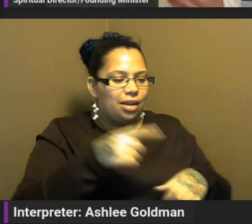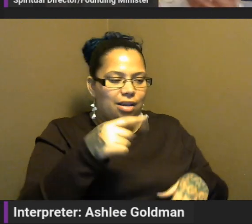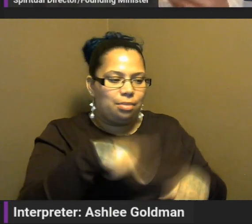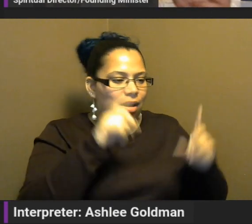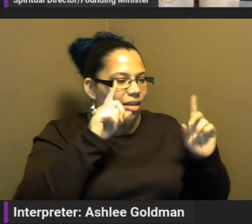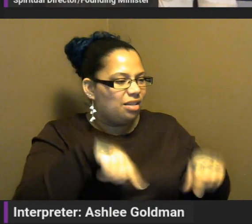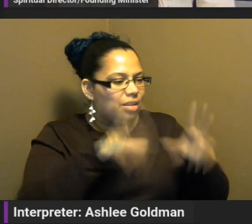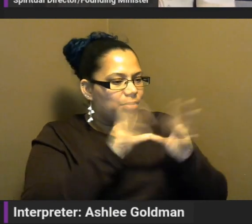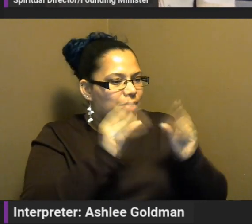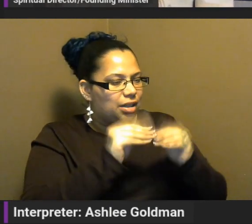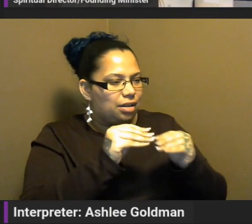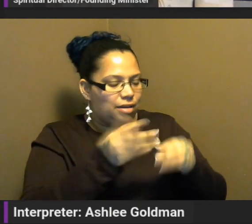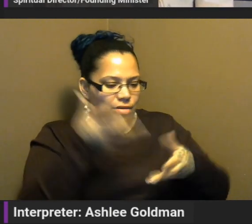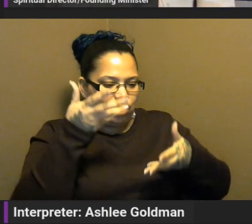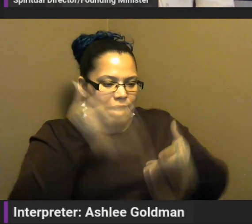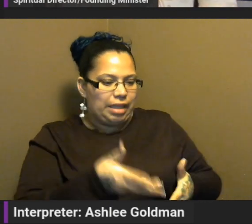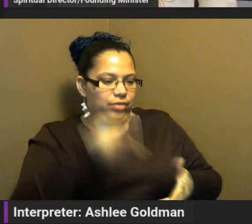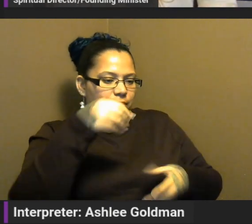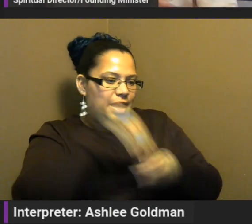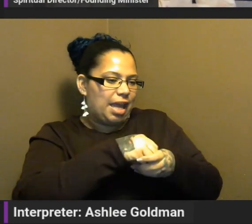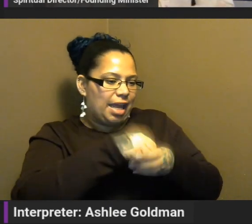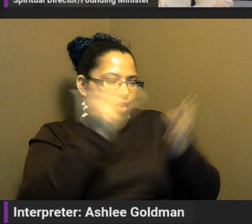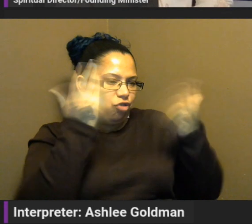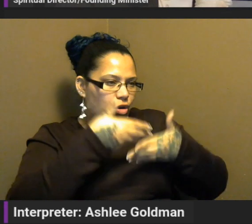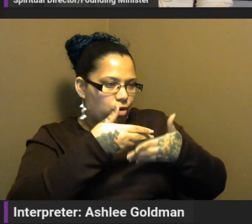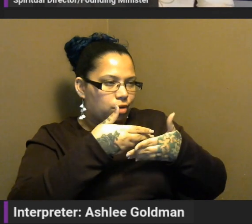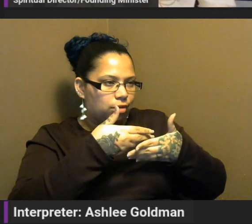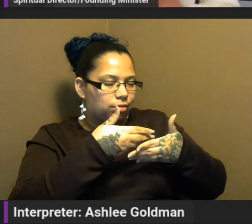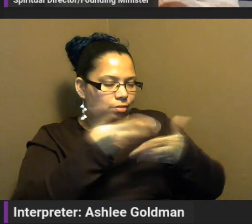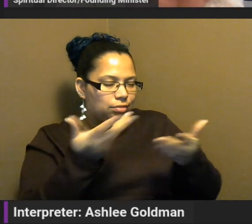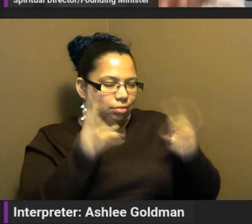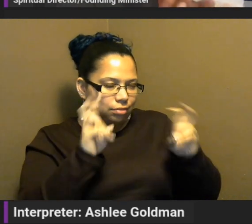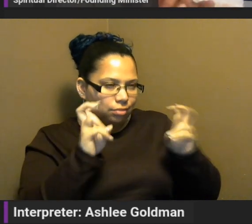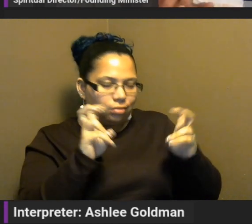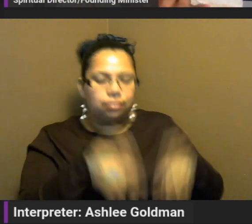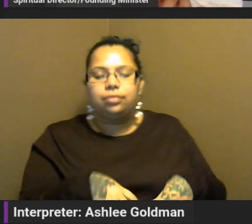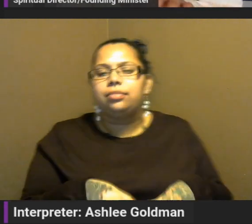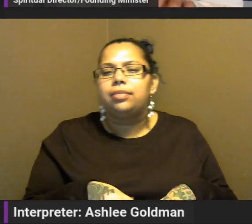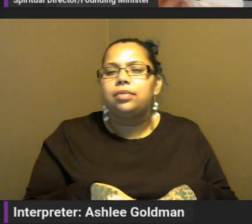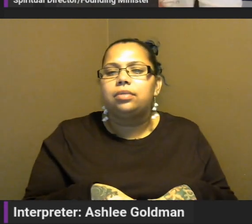There's a lack of. So how do we begin to